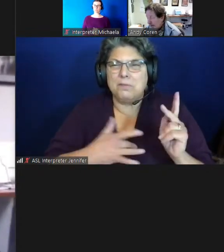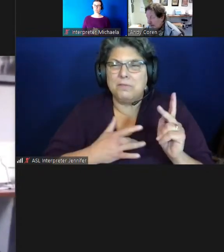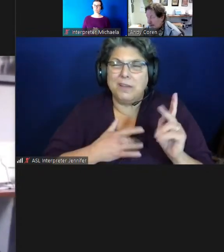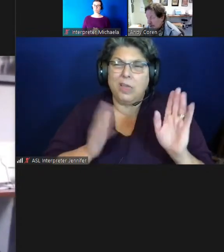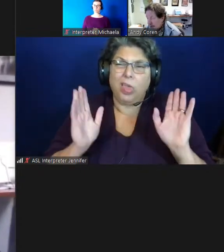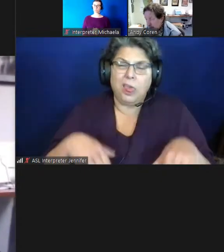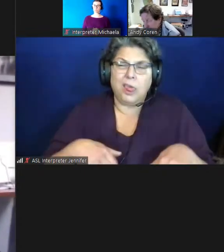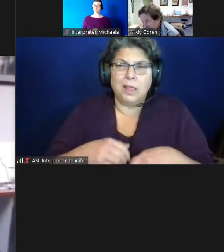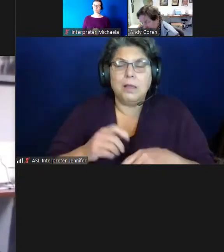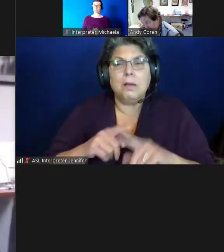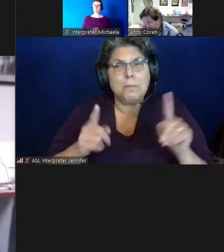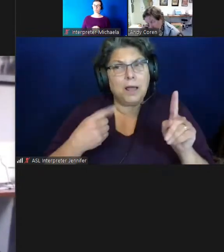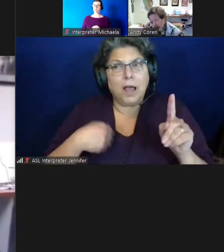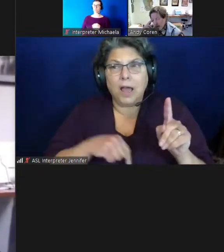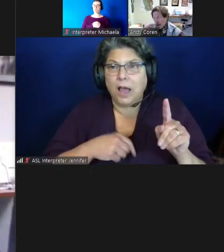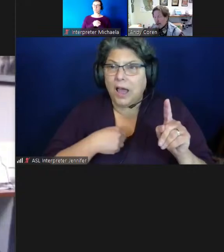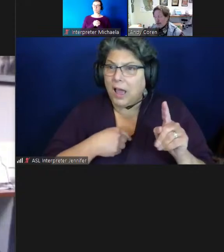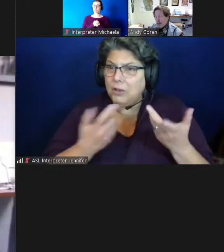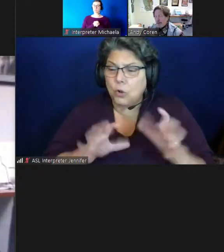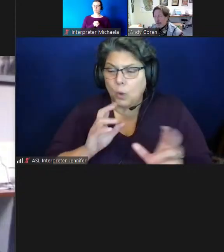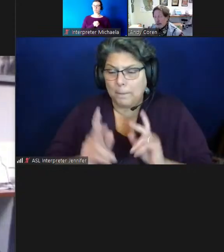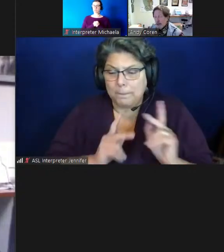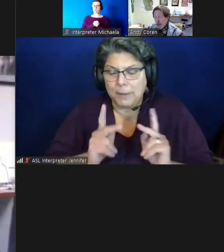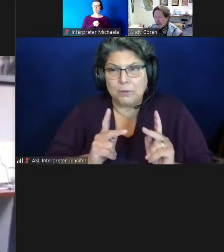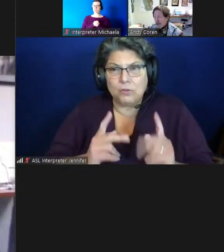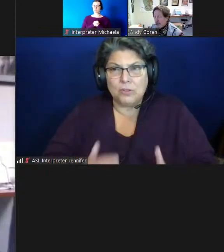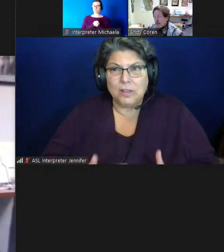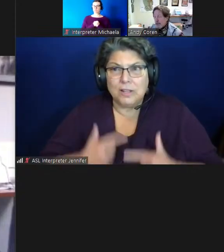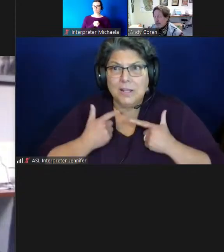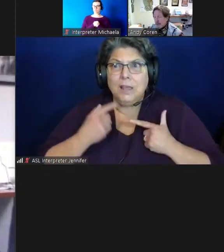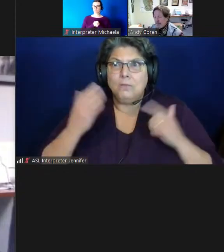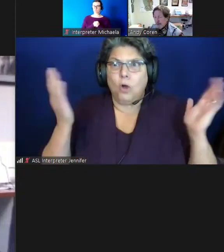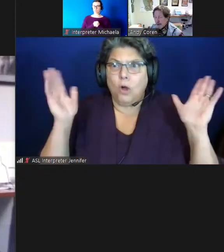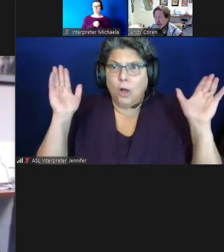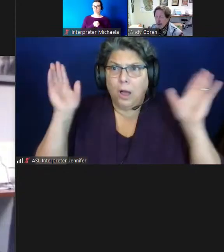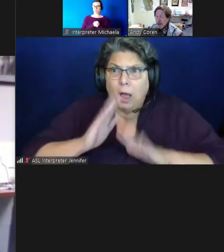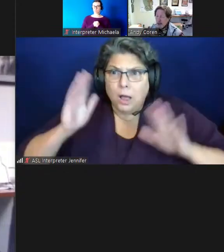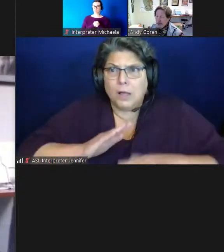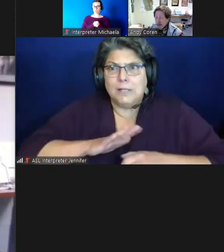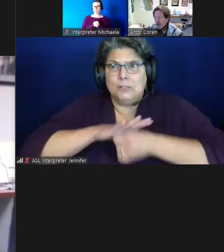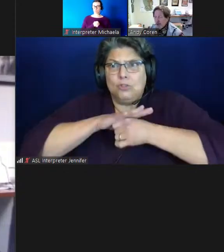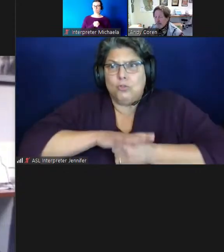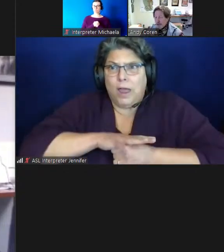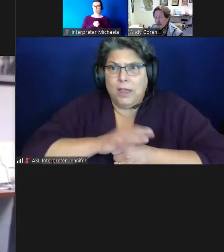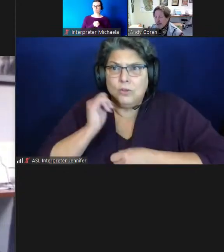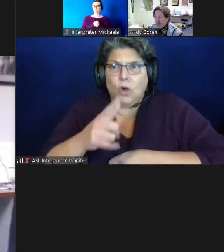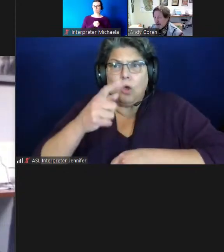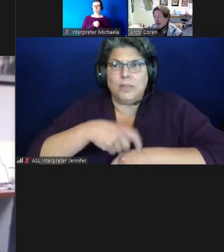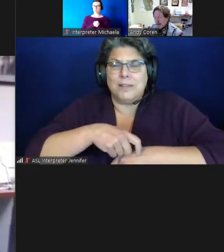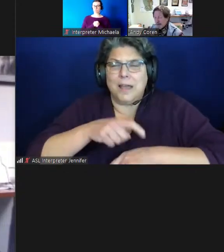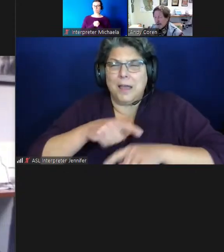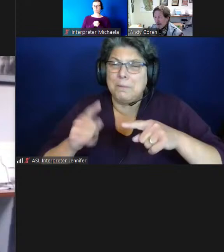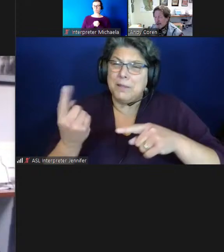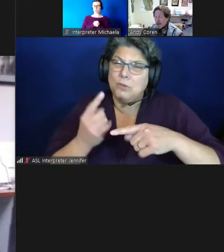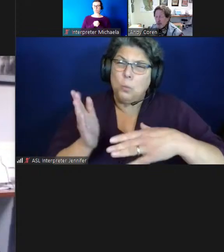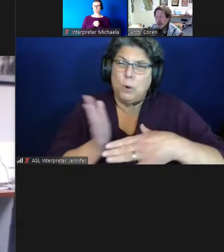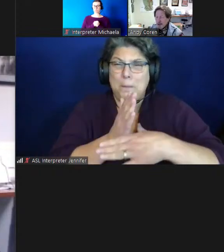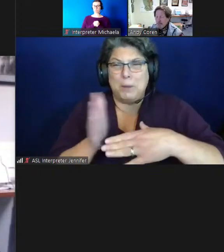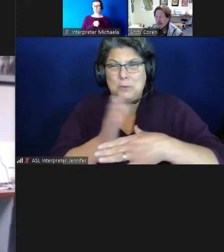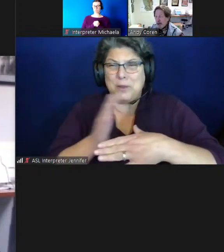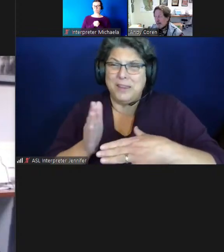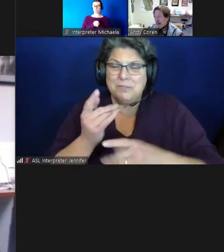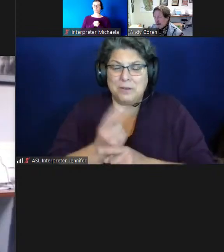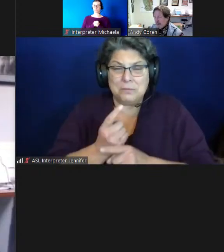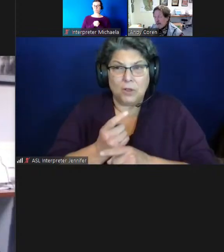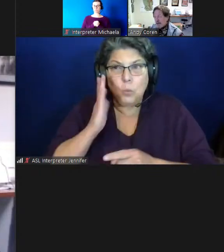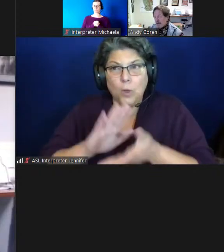want people to to live in constant stress and fear, but somewhere in between is probably appropriate. So will it